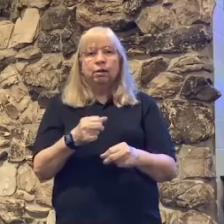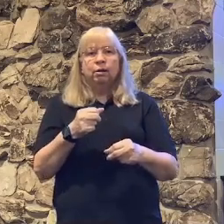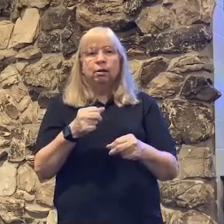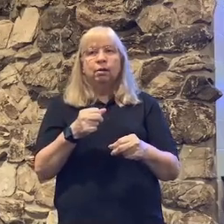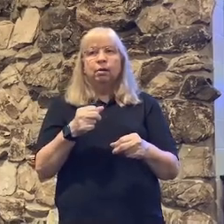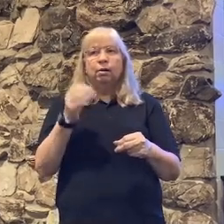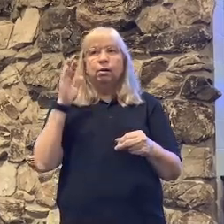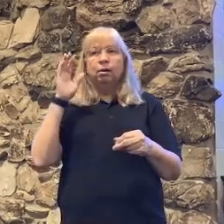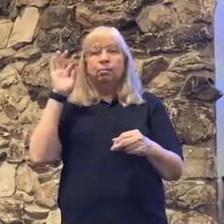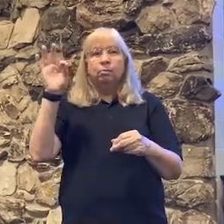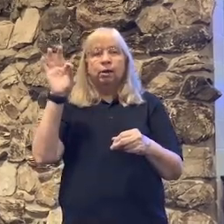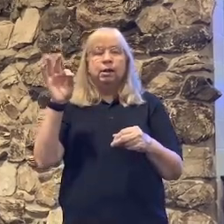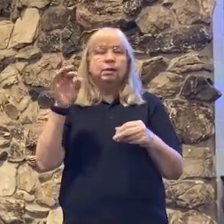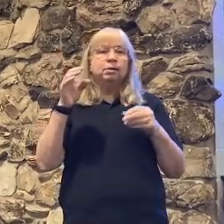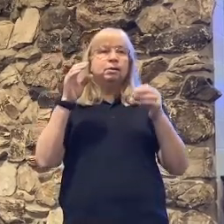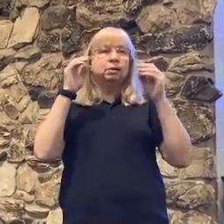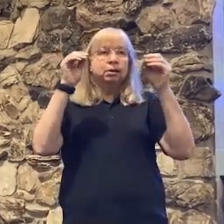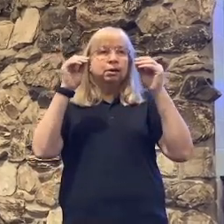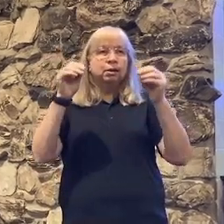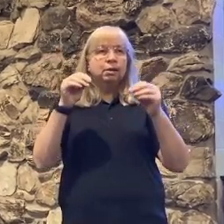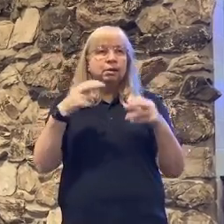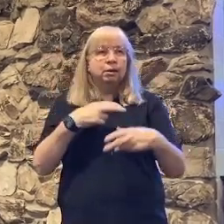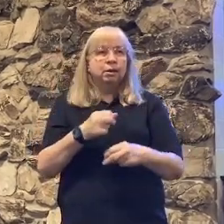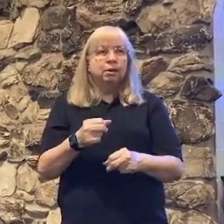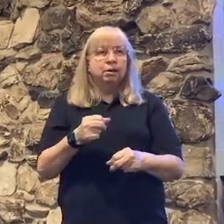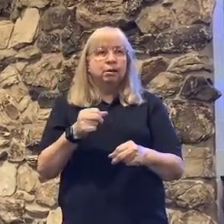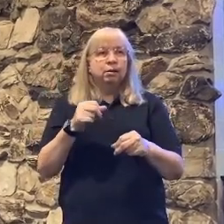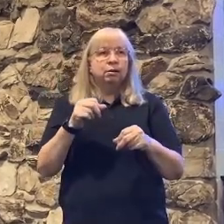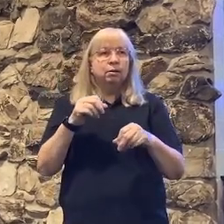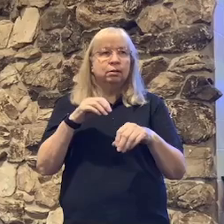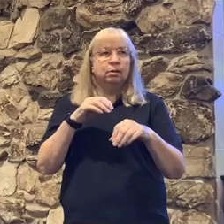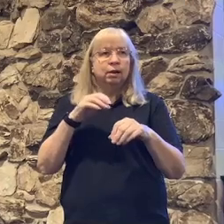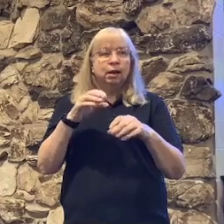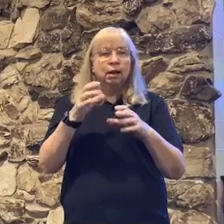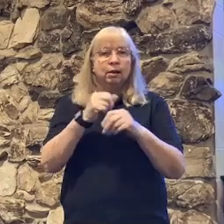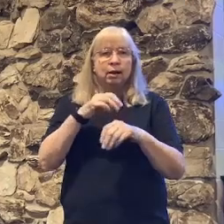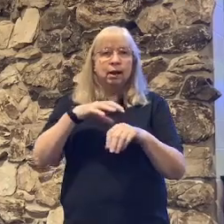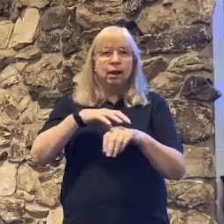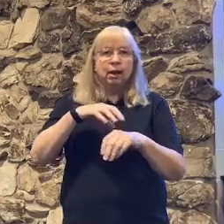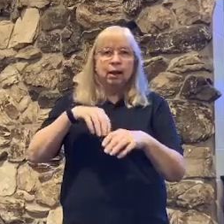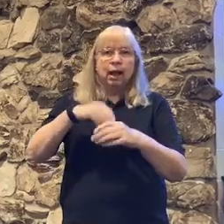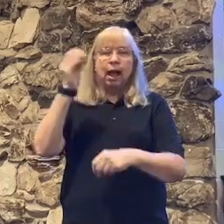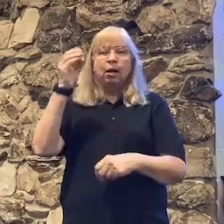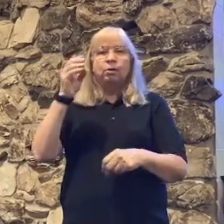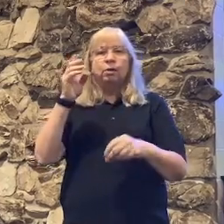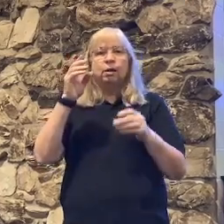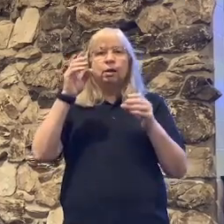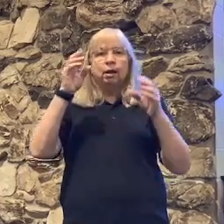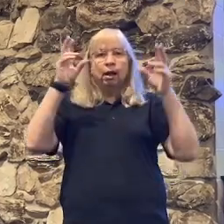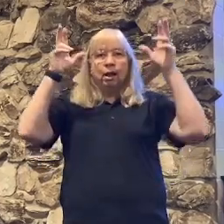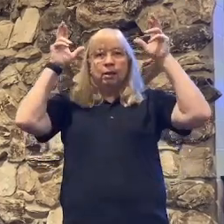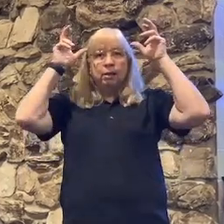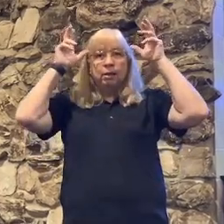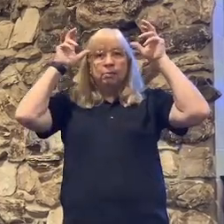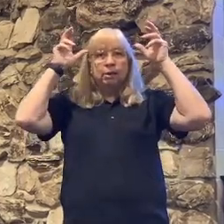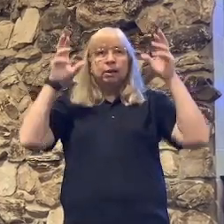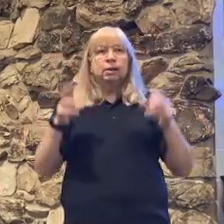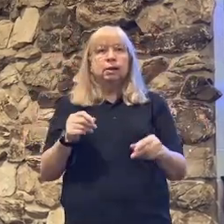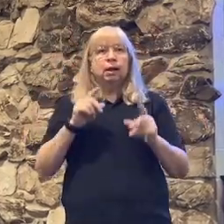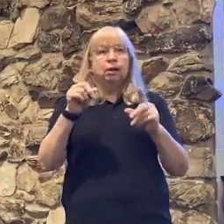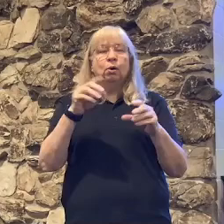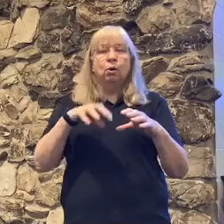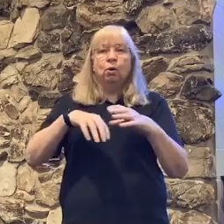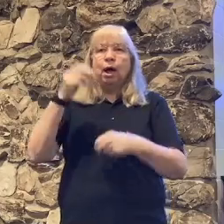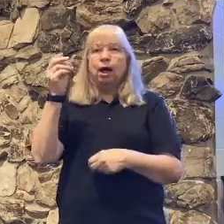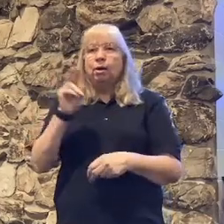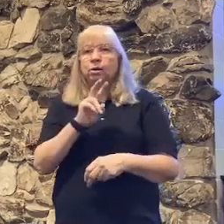heal, cast out demons. And they went out in groups of two.